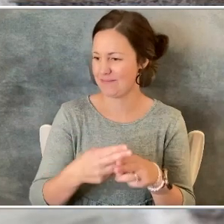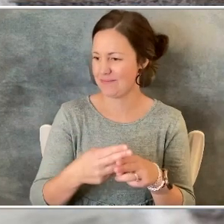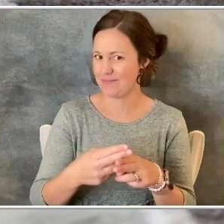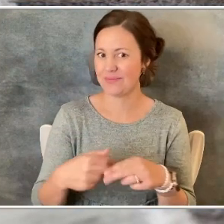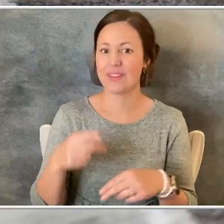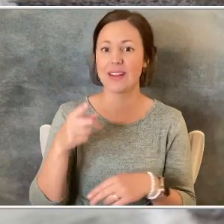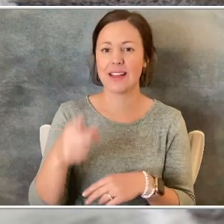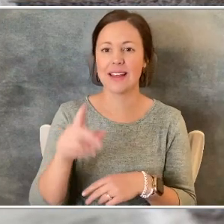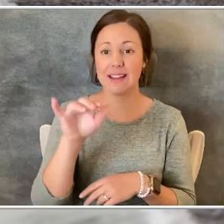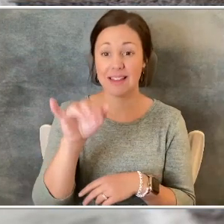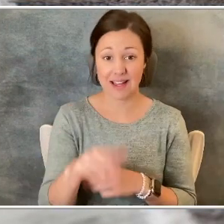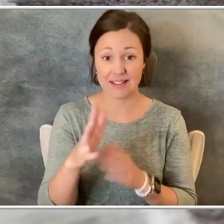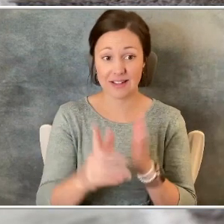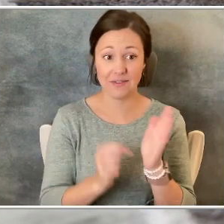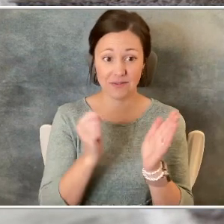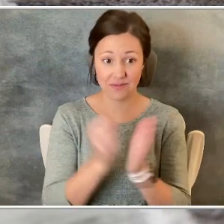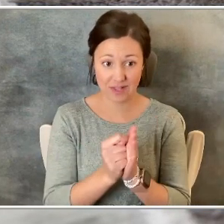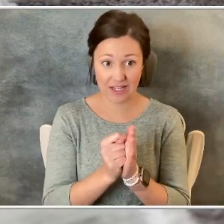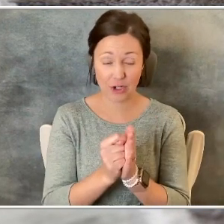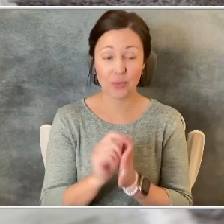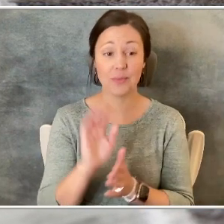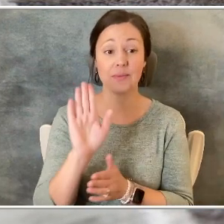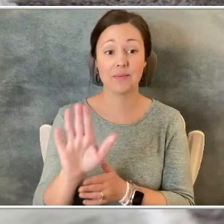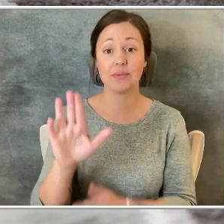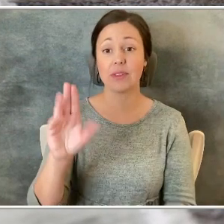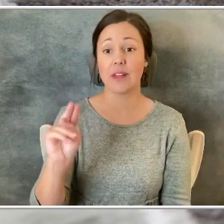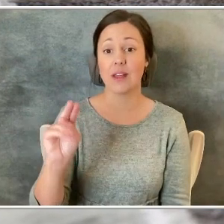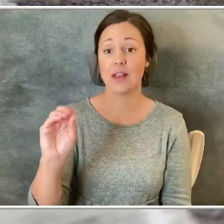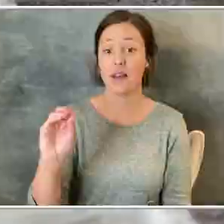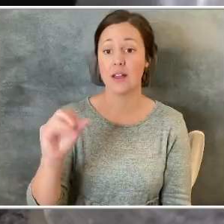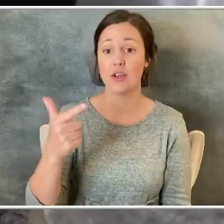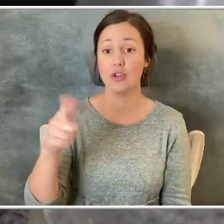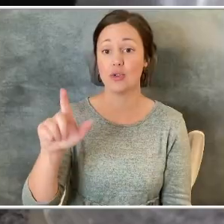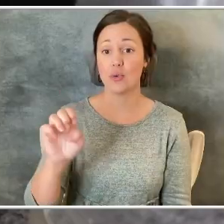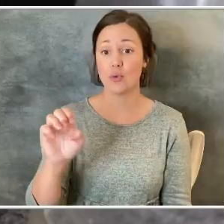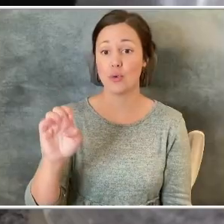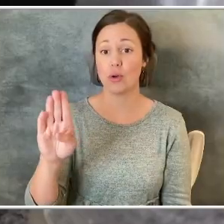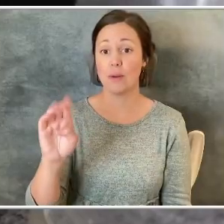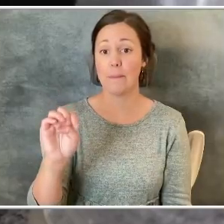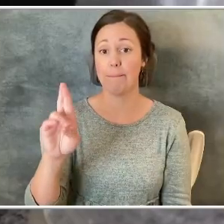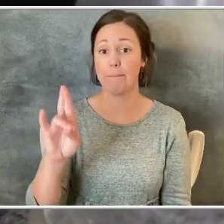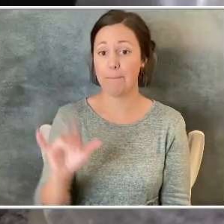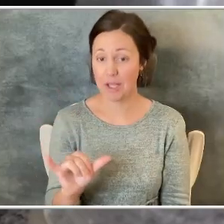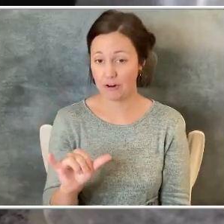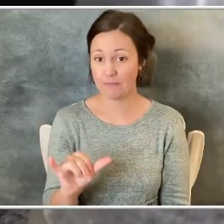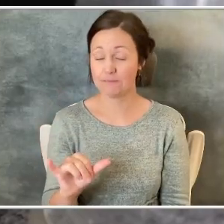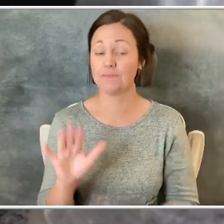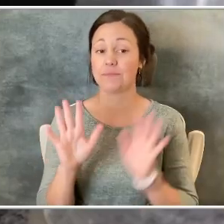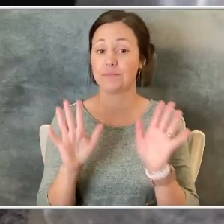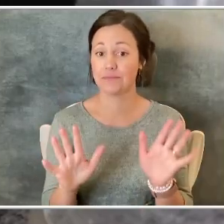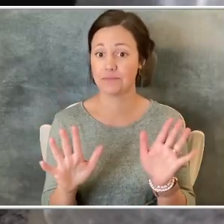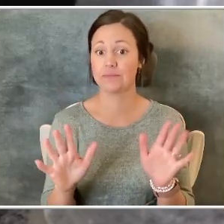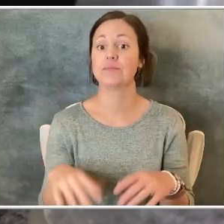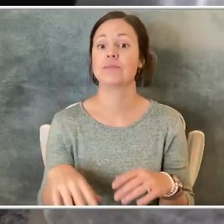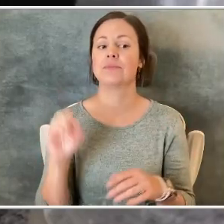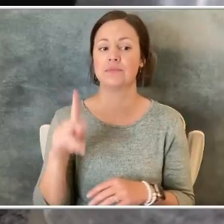a video of your nuggleberry. Now, as I understand it, a